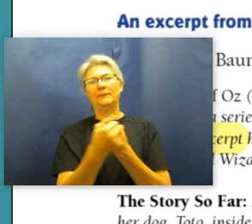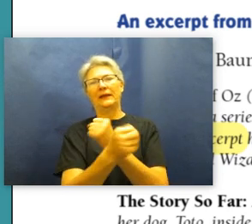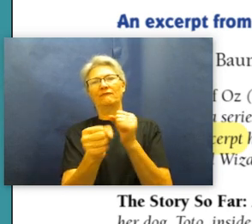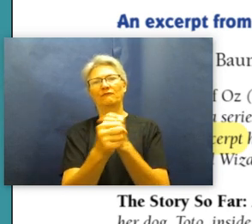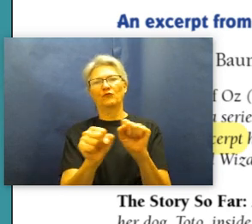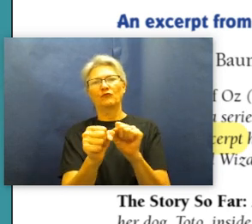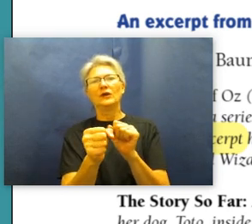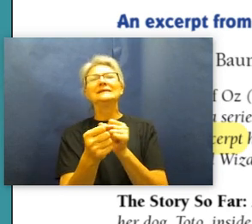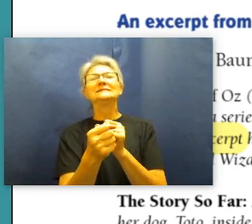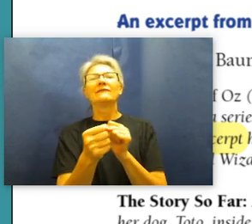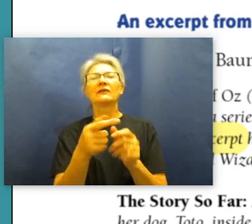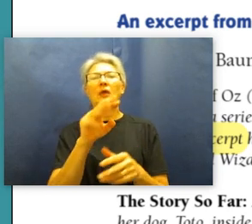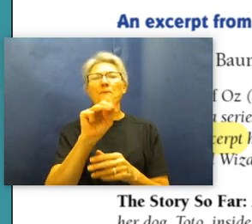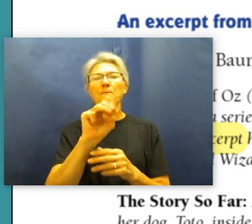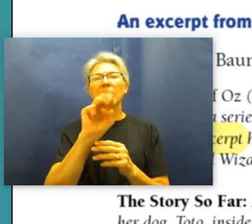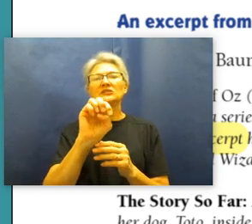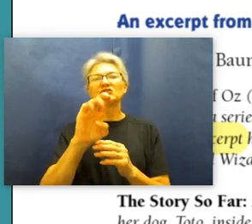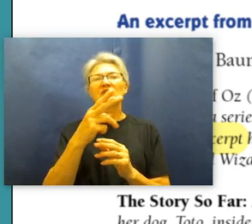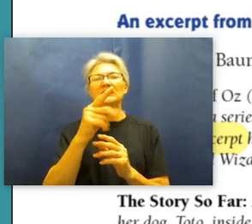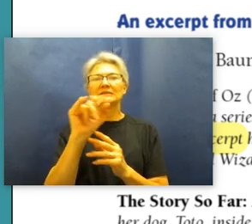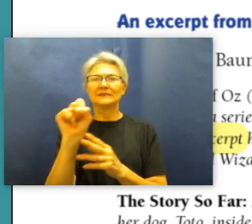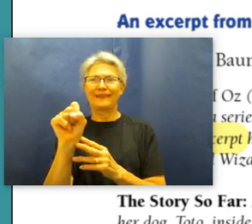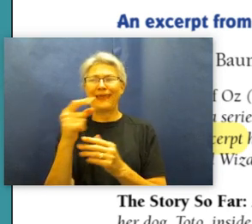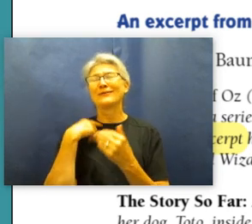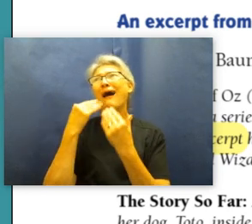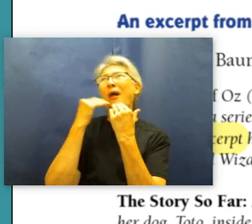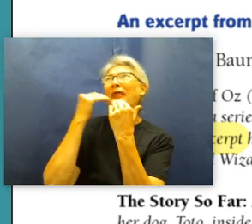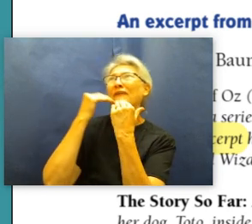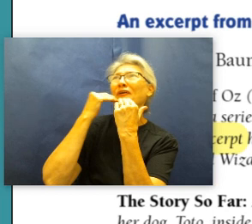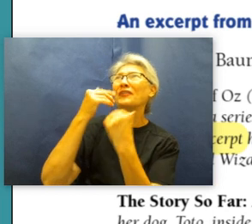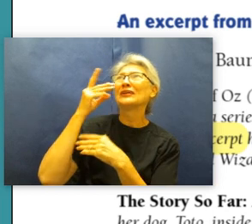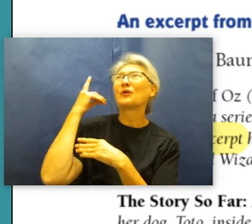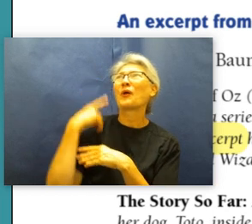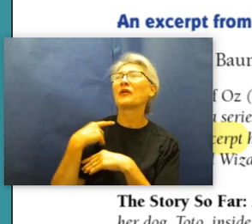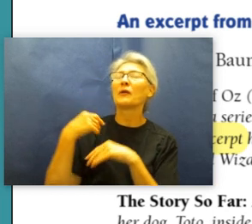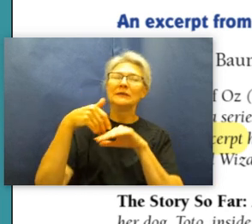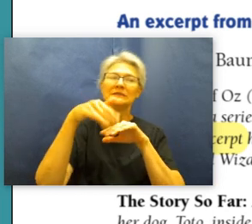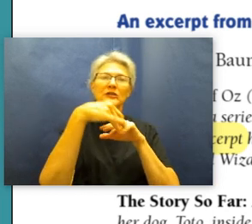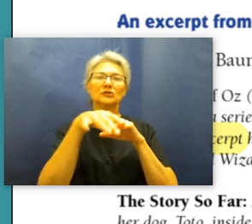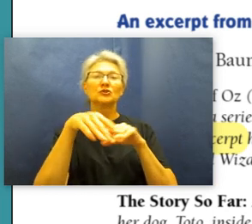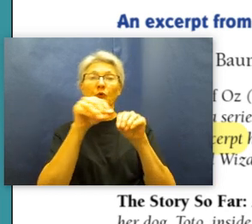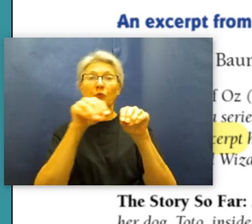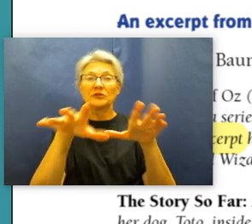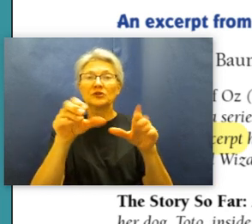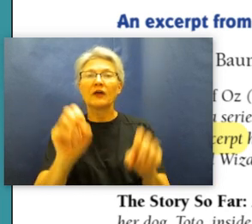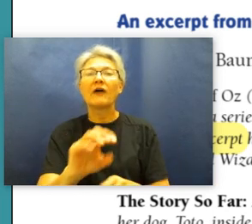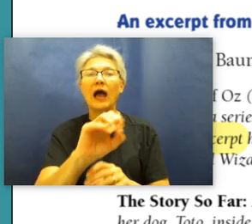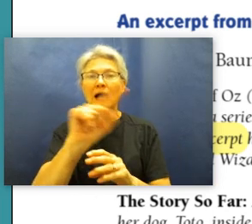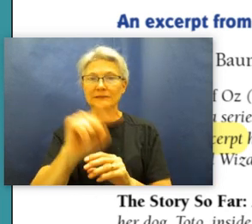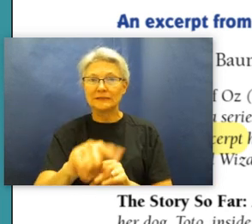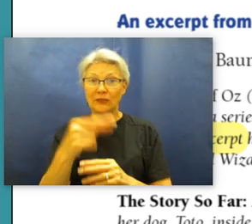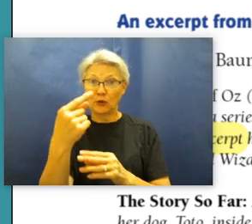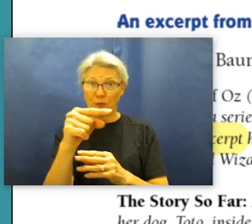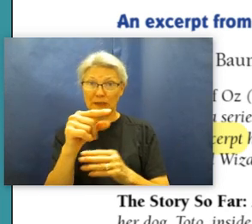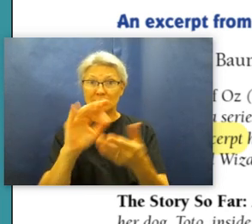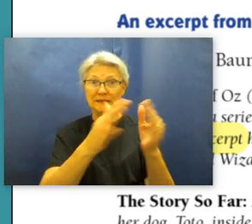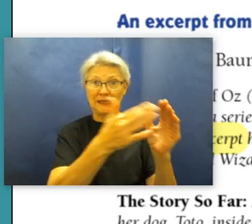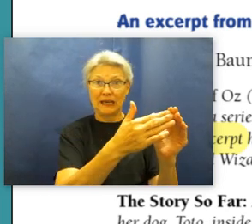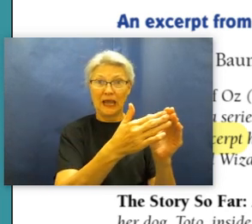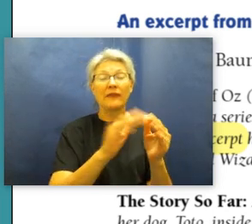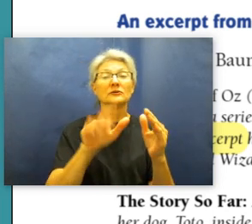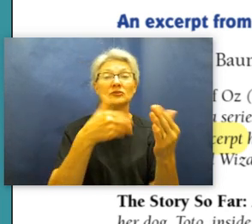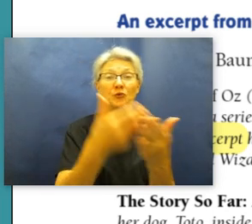the Munchkins. The grateful Munchkins send Dorothy to the Wizard of Oz in Emerald City. After she gets there, Dorothy